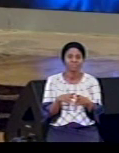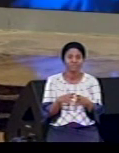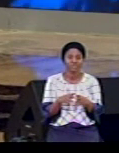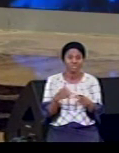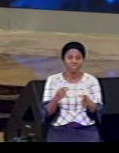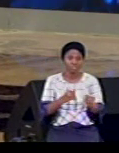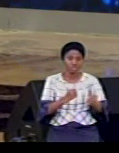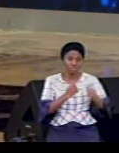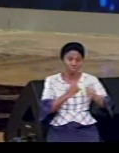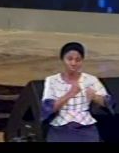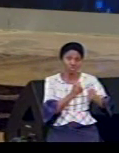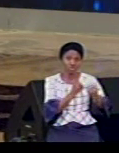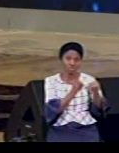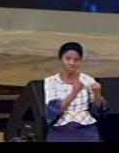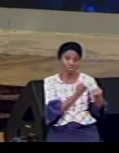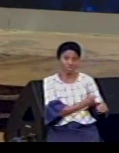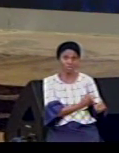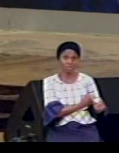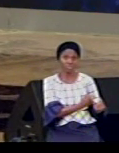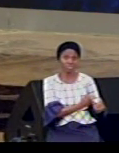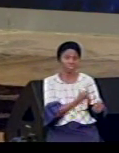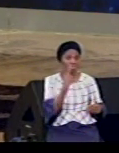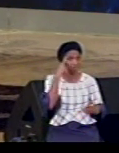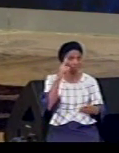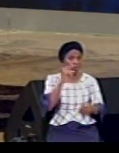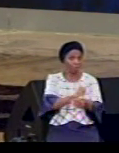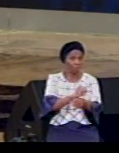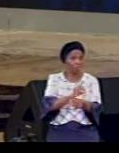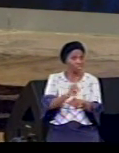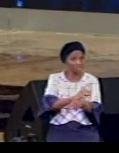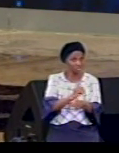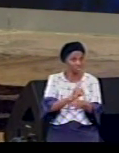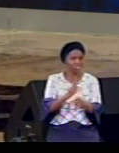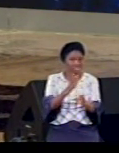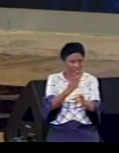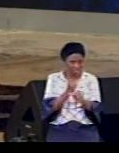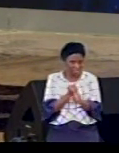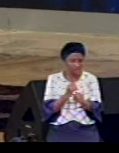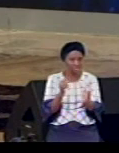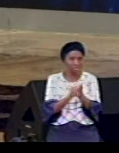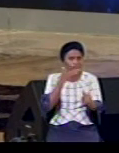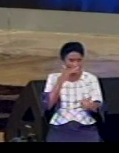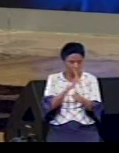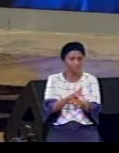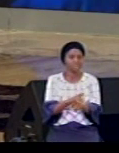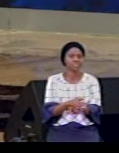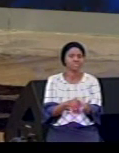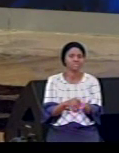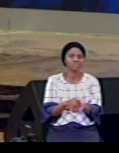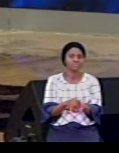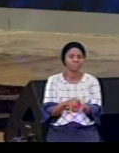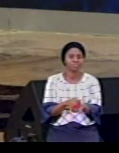Courage for duty, claim that promise.